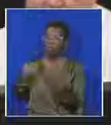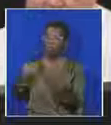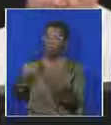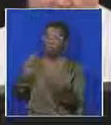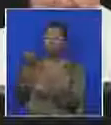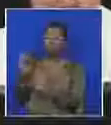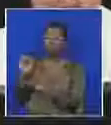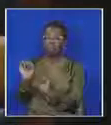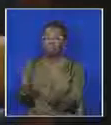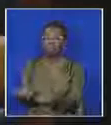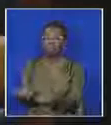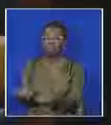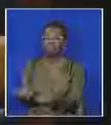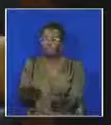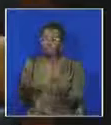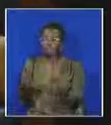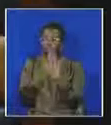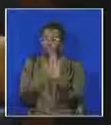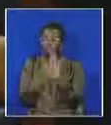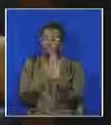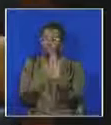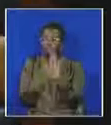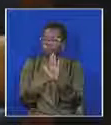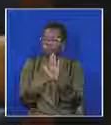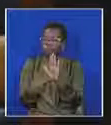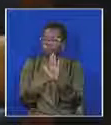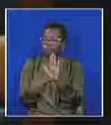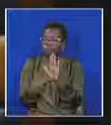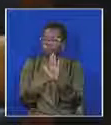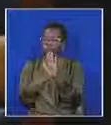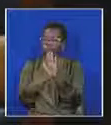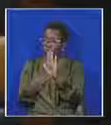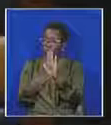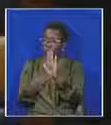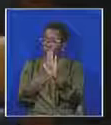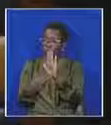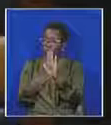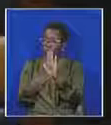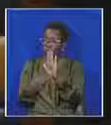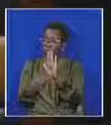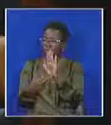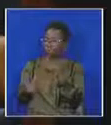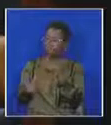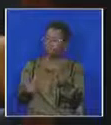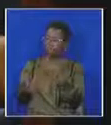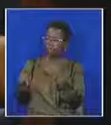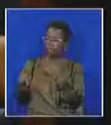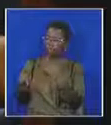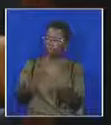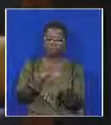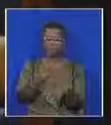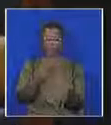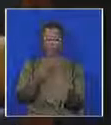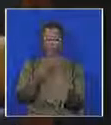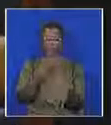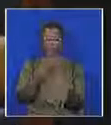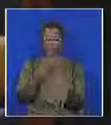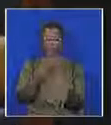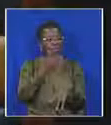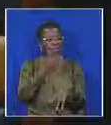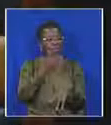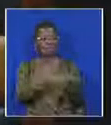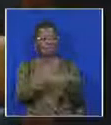explain. Ollis, please. It's in the rules. Please Speaker. Take your seat. It's in the rules. You can't just take your seat, the rules. Honorable Ollis. What you